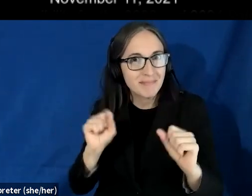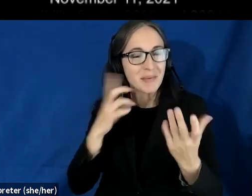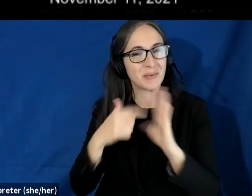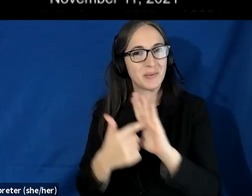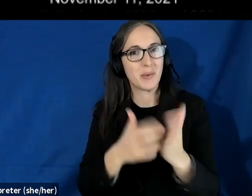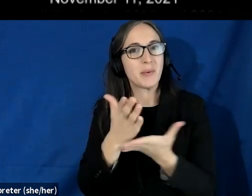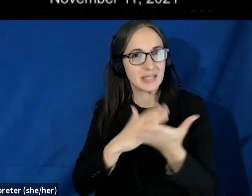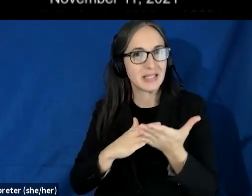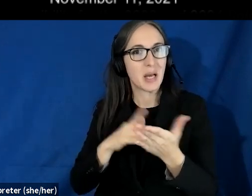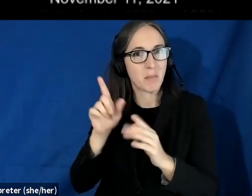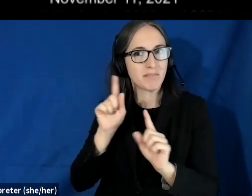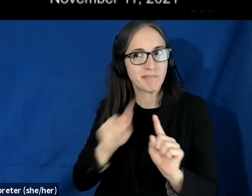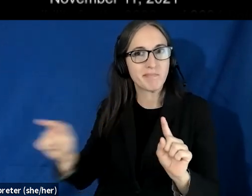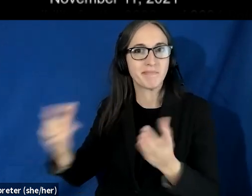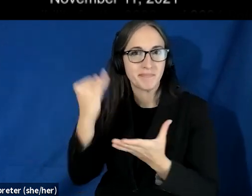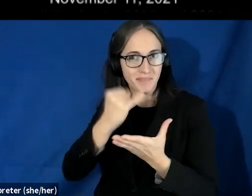some of those artworks.